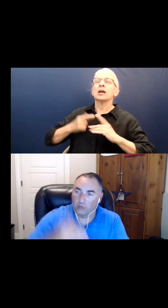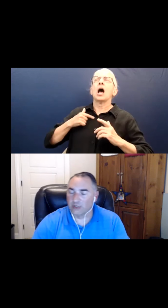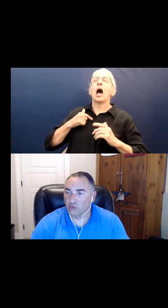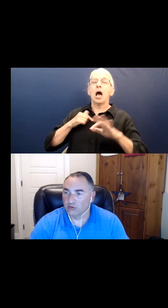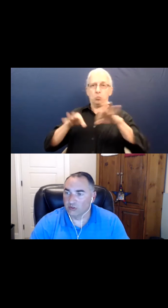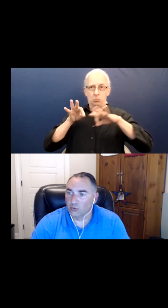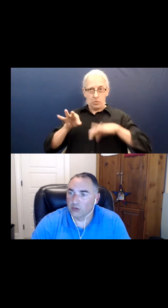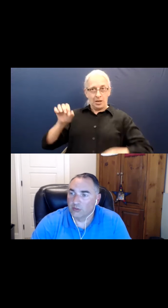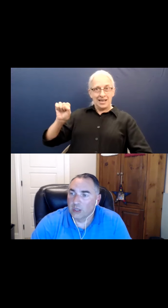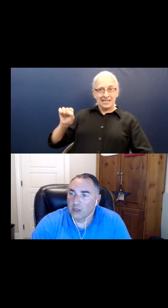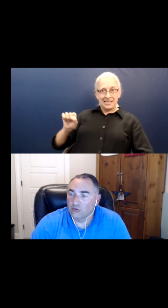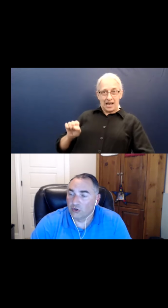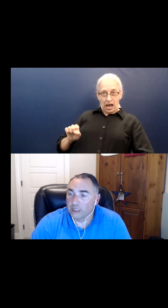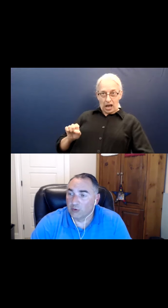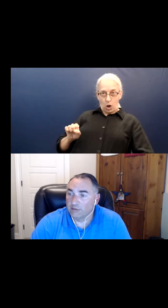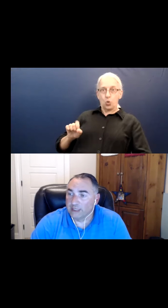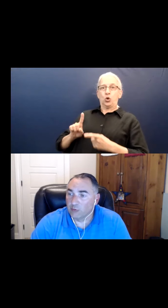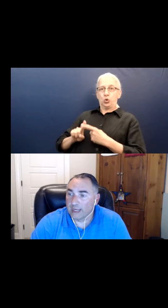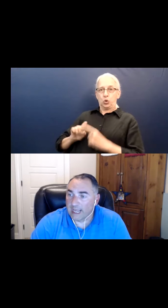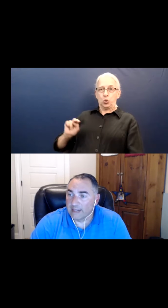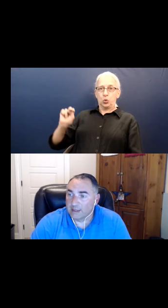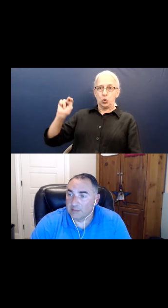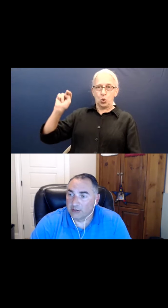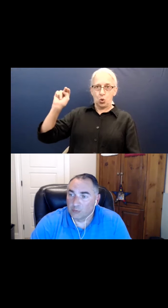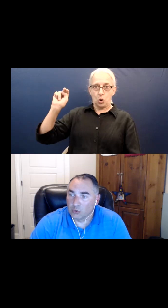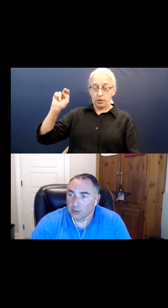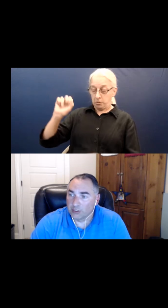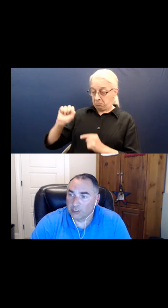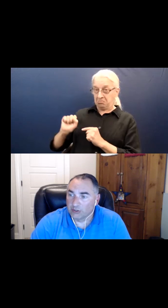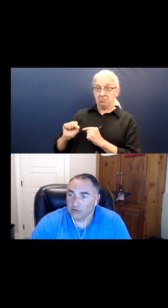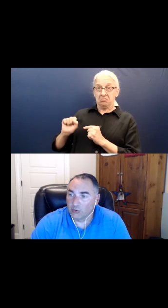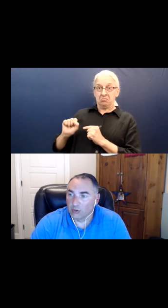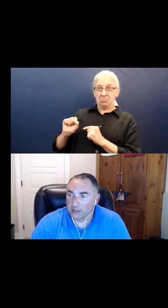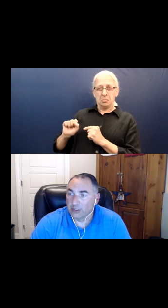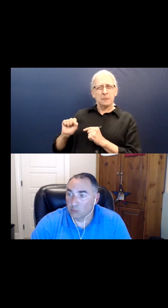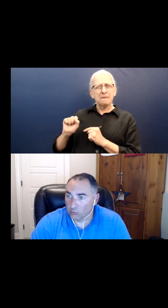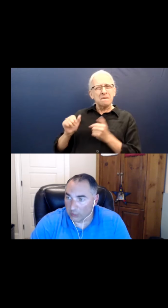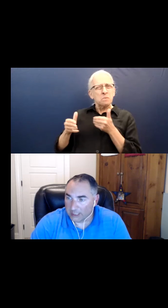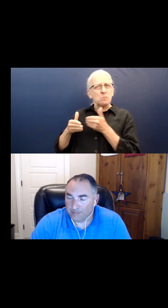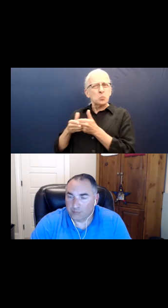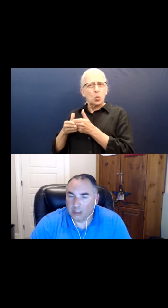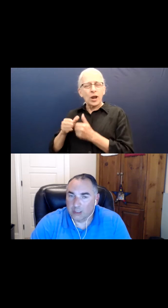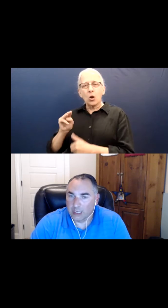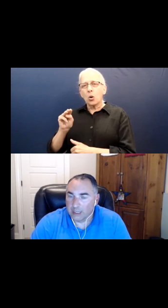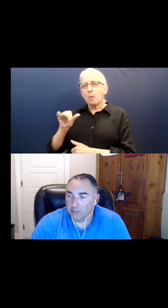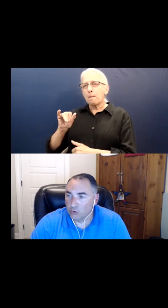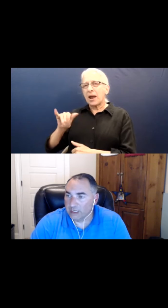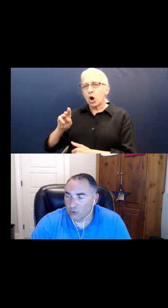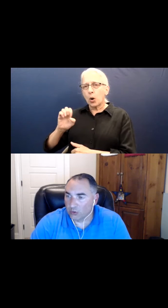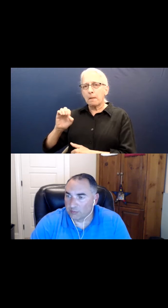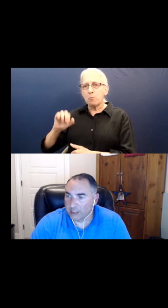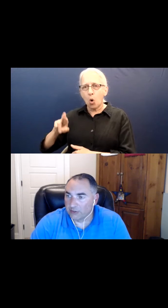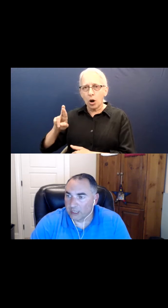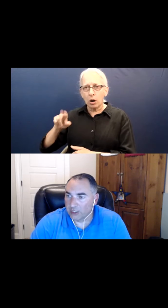moving our way towards the north, starting roughly right at the Marymore Park entrance or Marymore Way, and